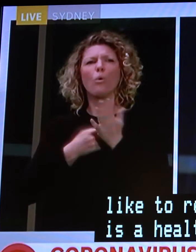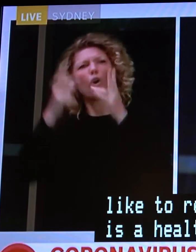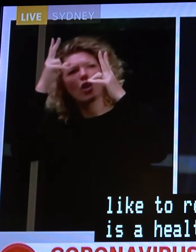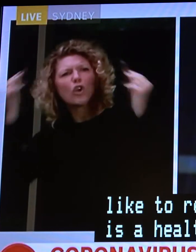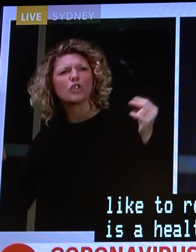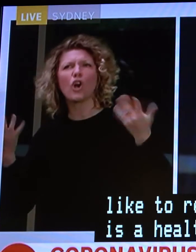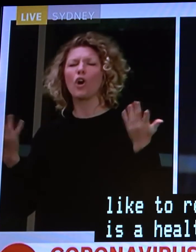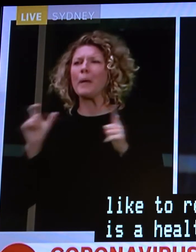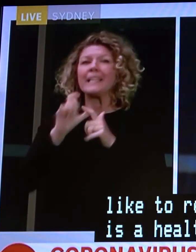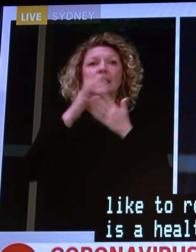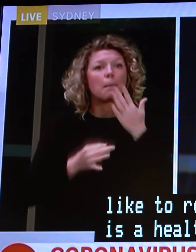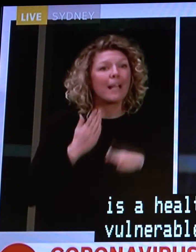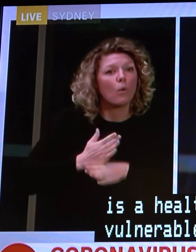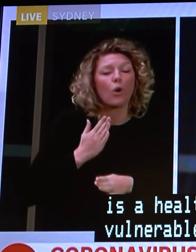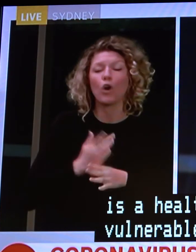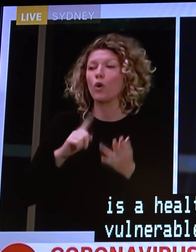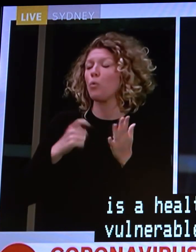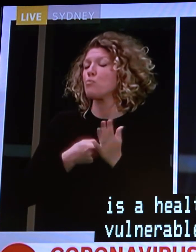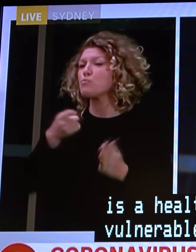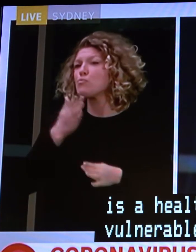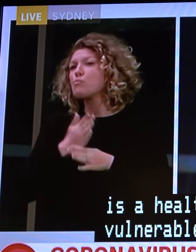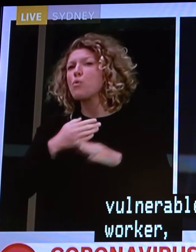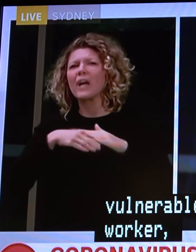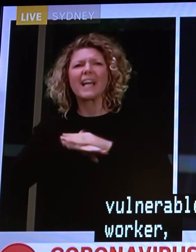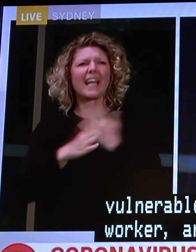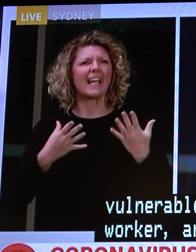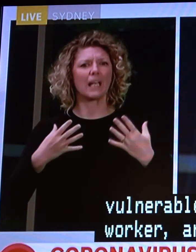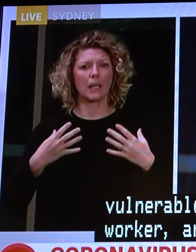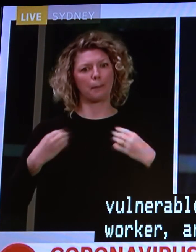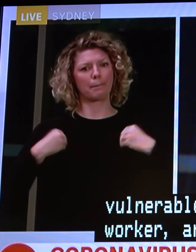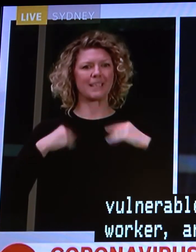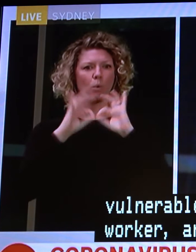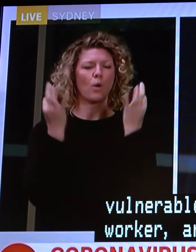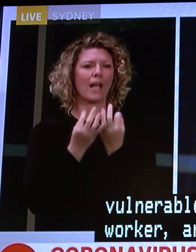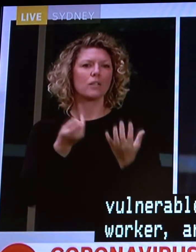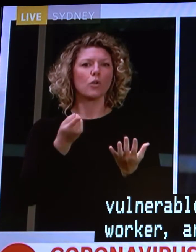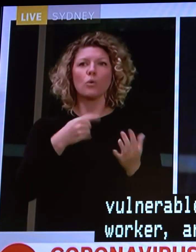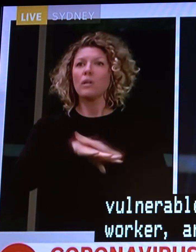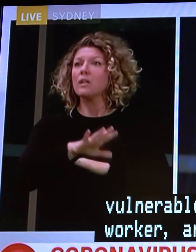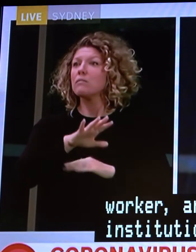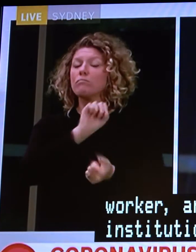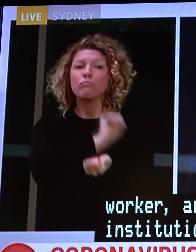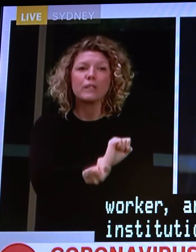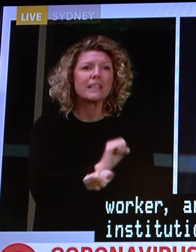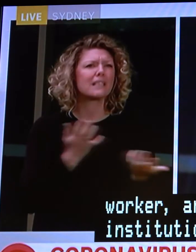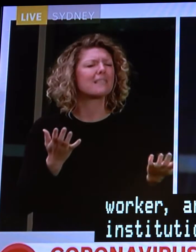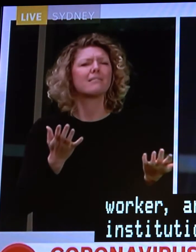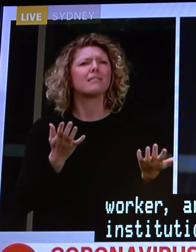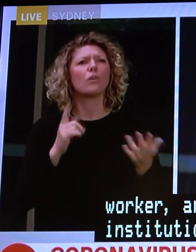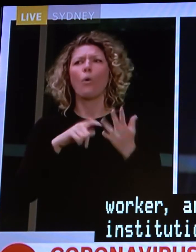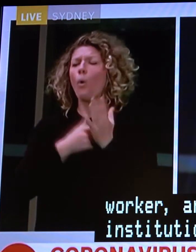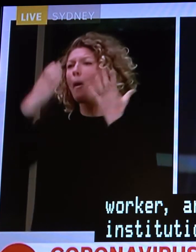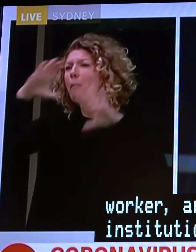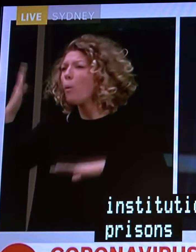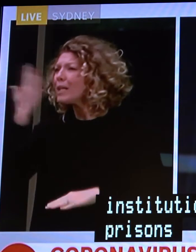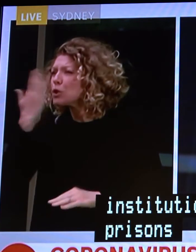care worker, anyone who's working in an institution with vulnerables, including prisons or detention centres, boarding schools. If